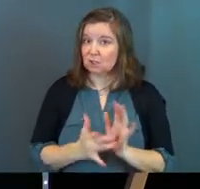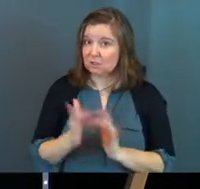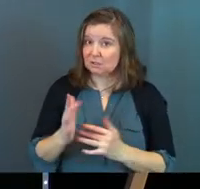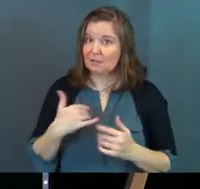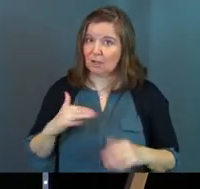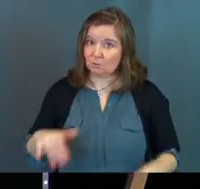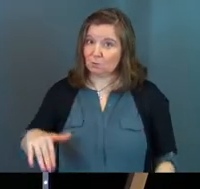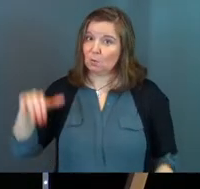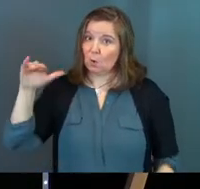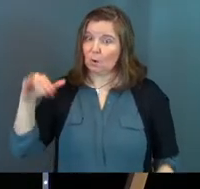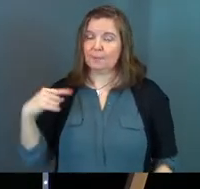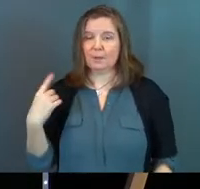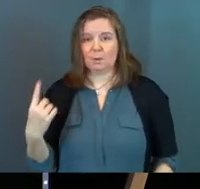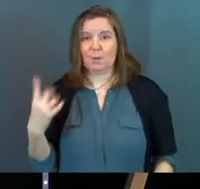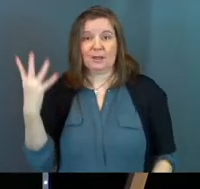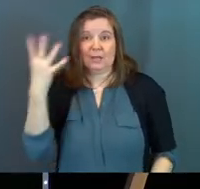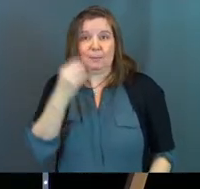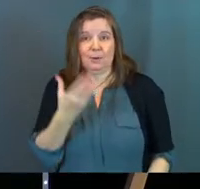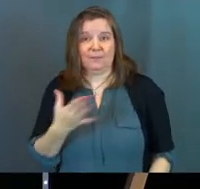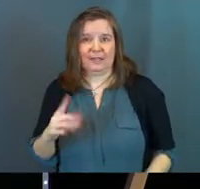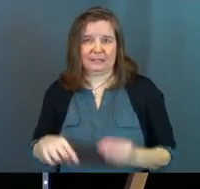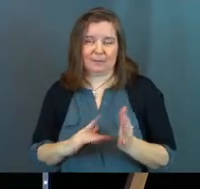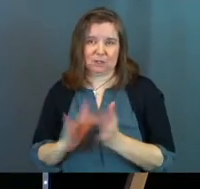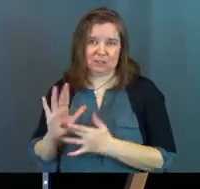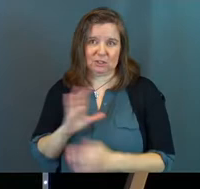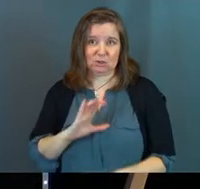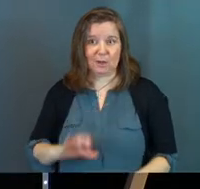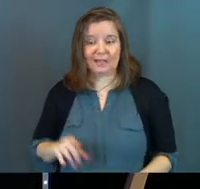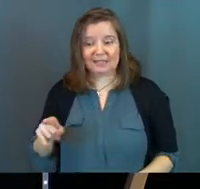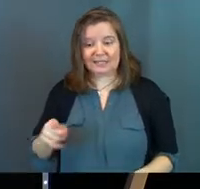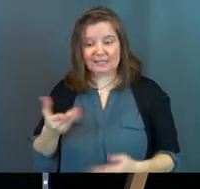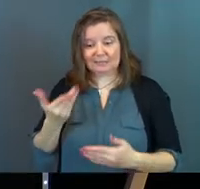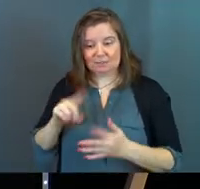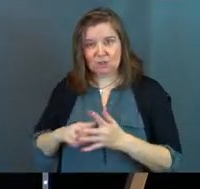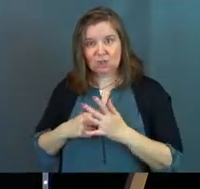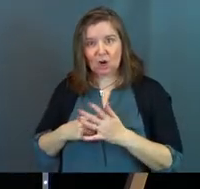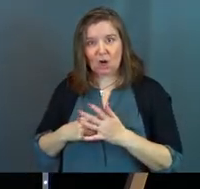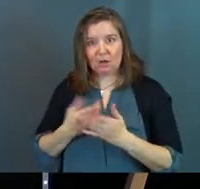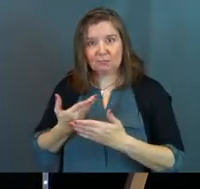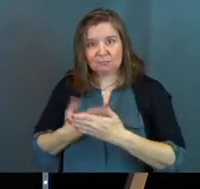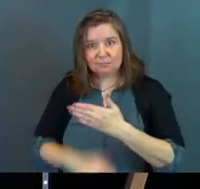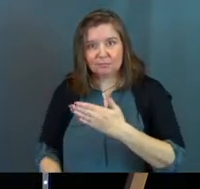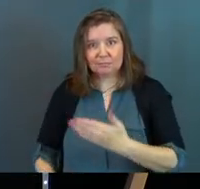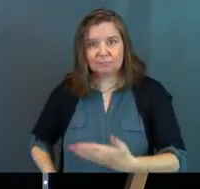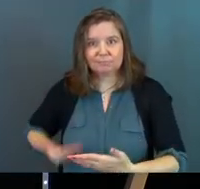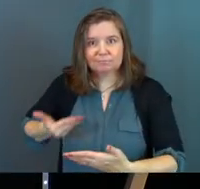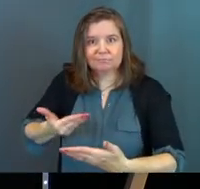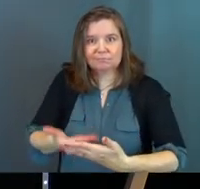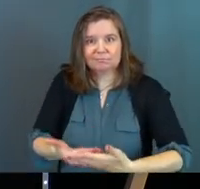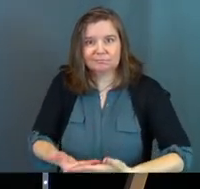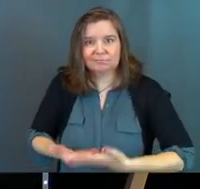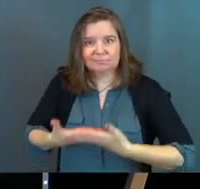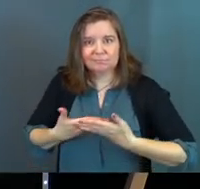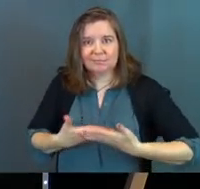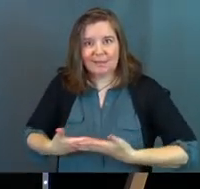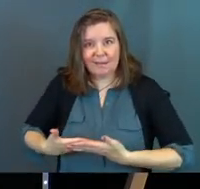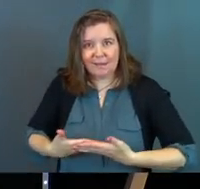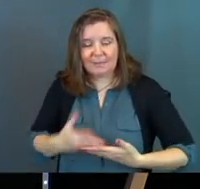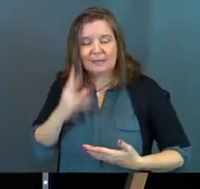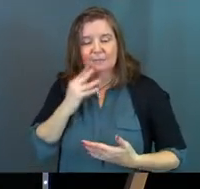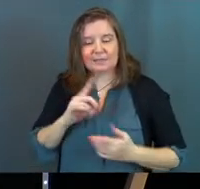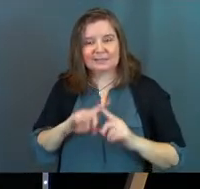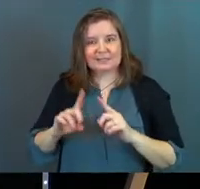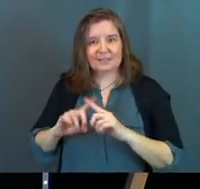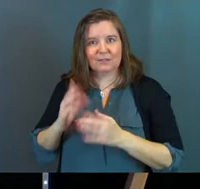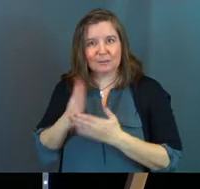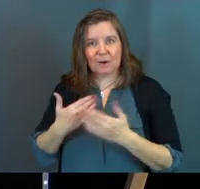Jesus had to grow up. That's one of the beautiful things about Jesus Christ is that he came as a baby and he experienced every single aspect of